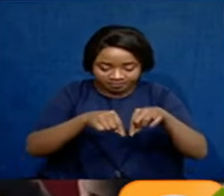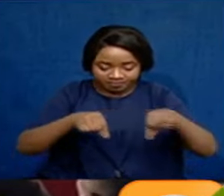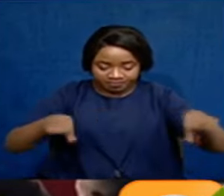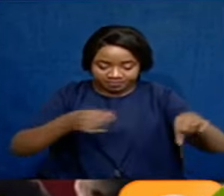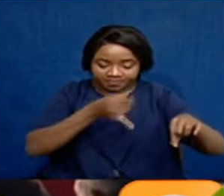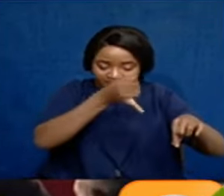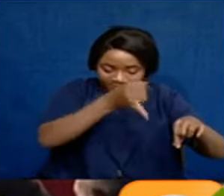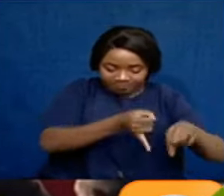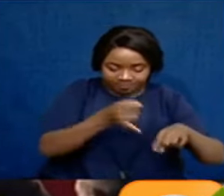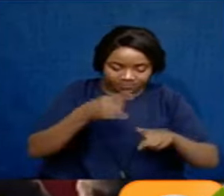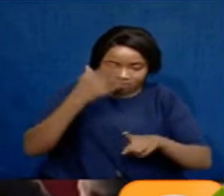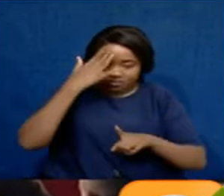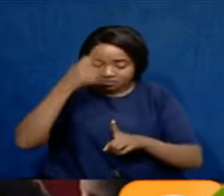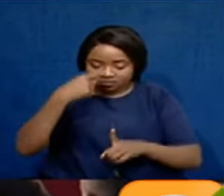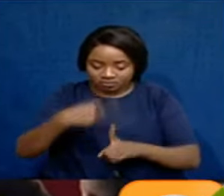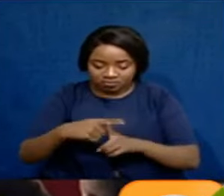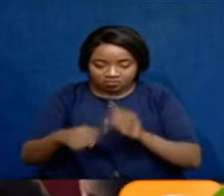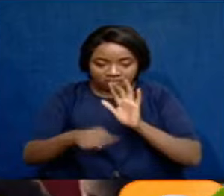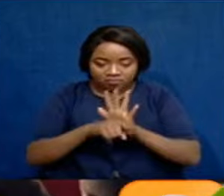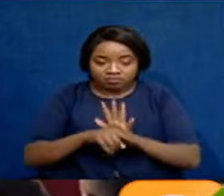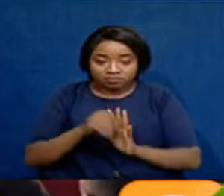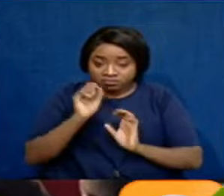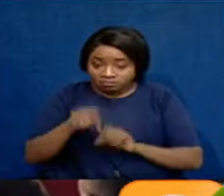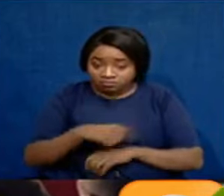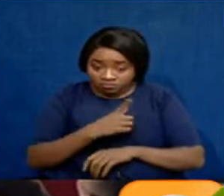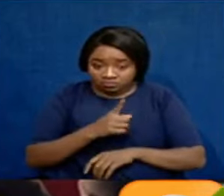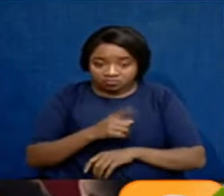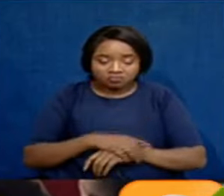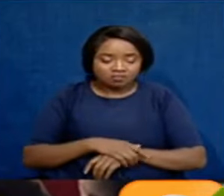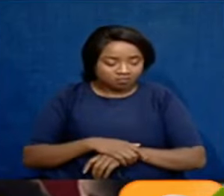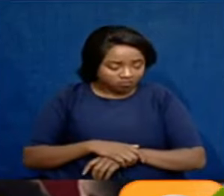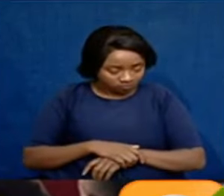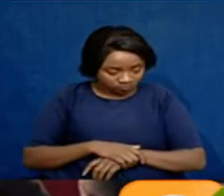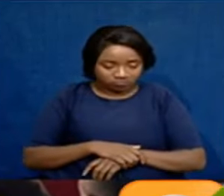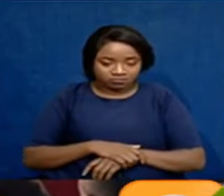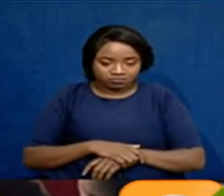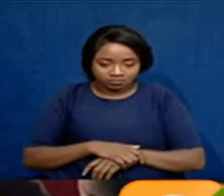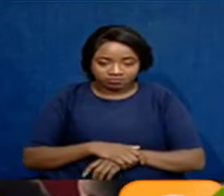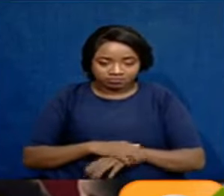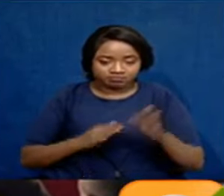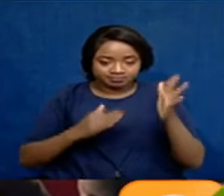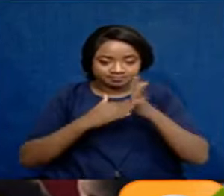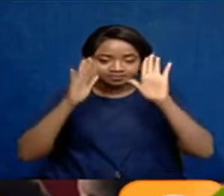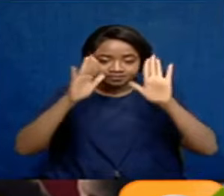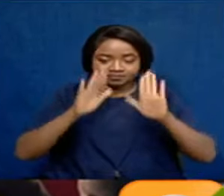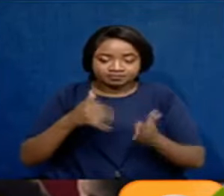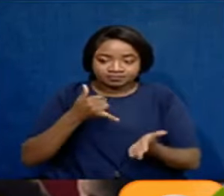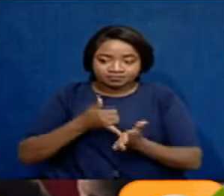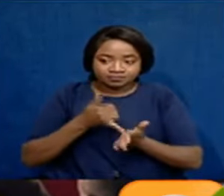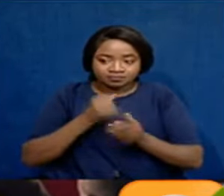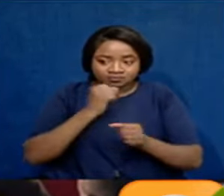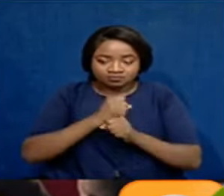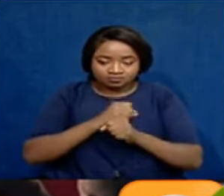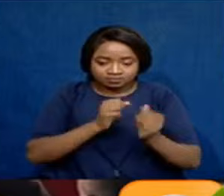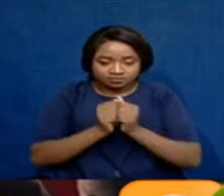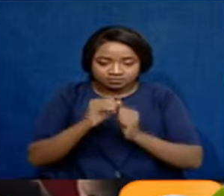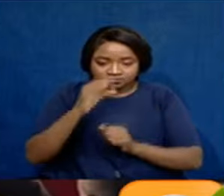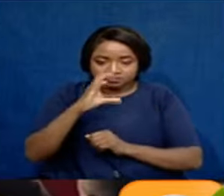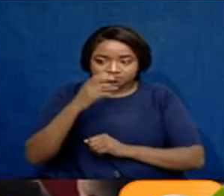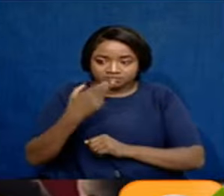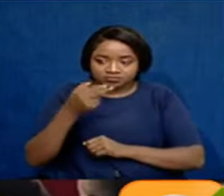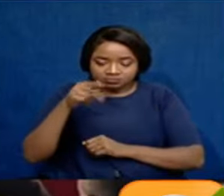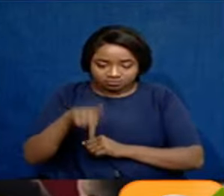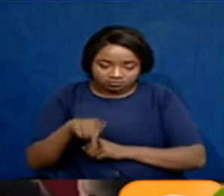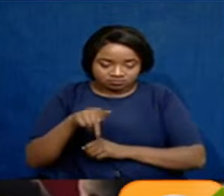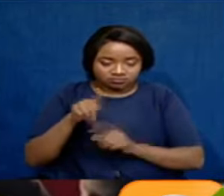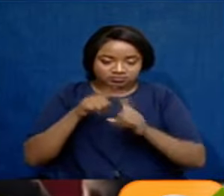risk factors, yeah, and carry out the test? It is extremely important to incorporate the community health promoters. And we currently have a very